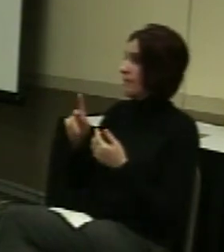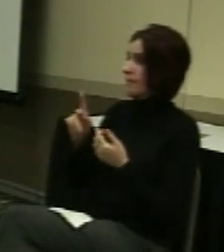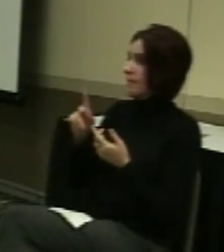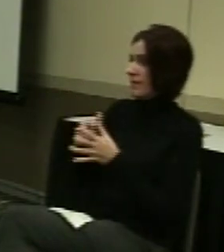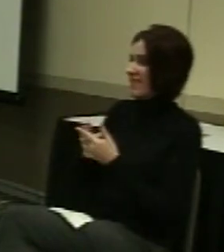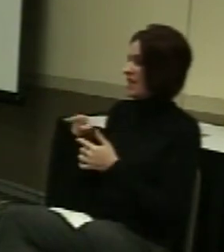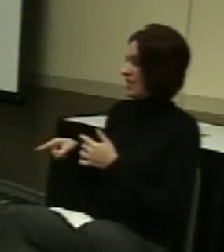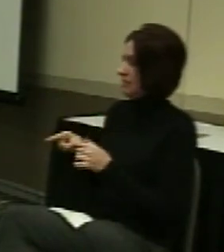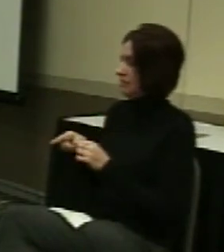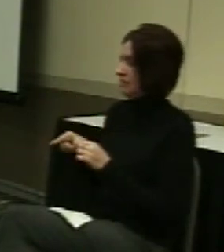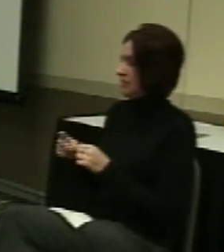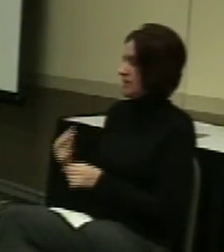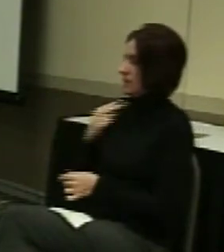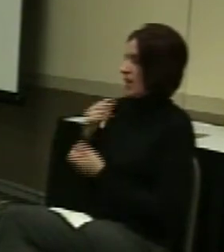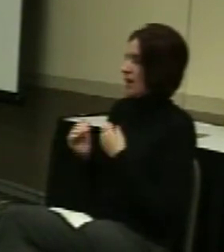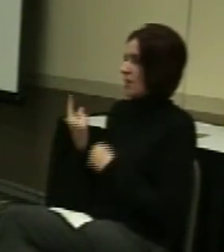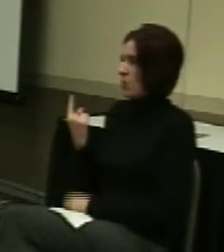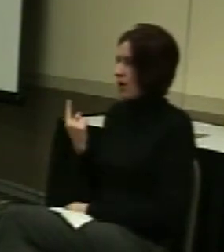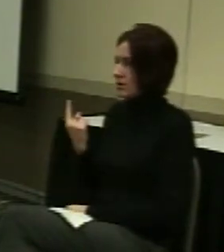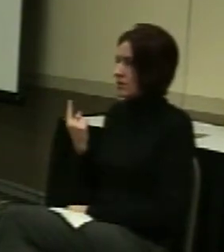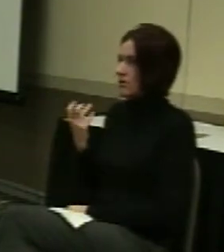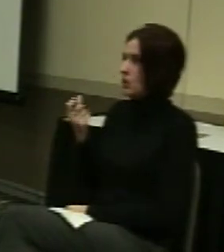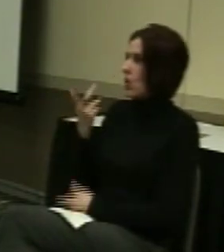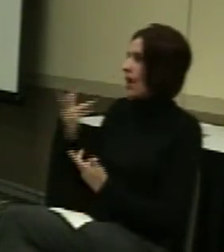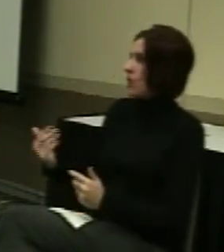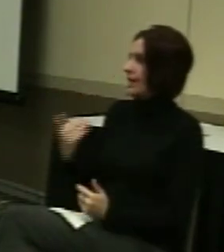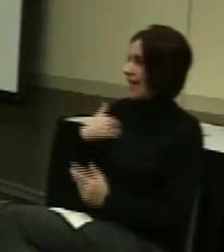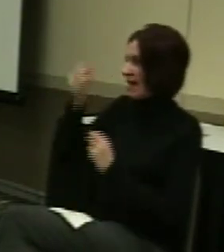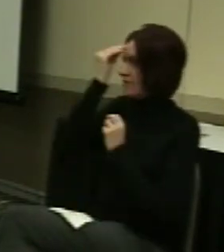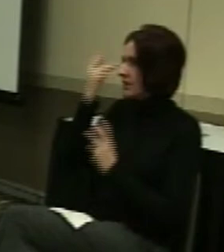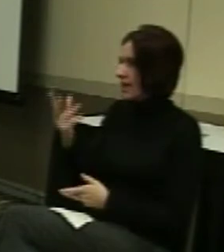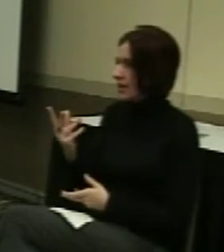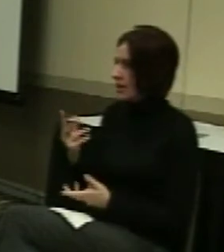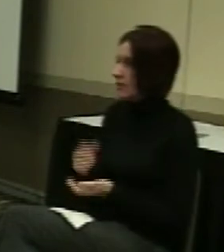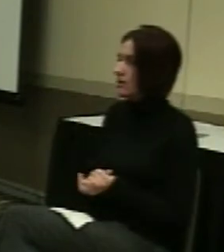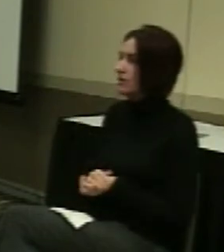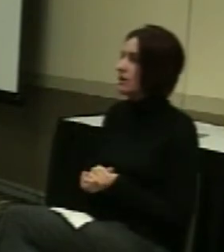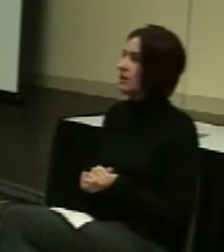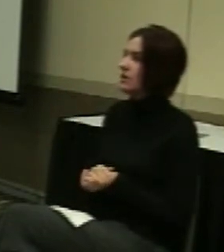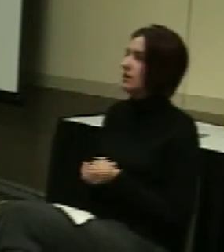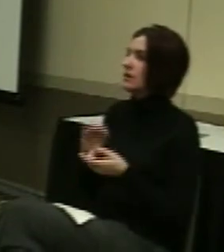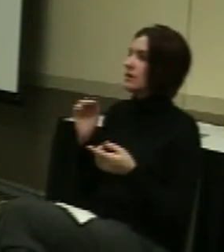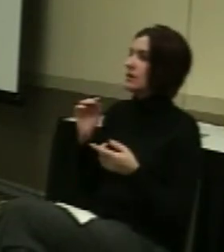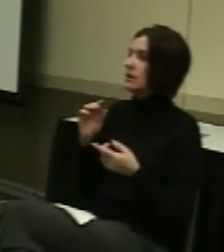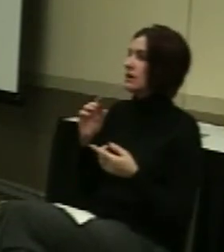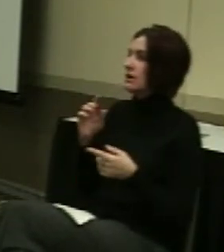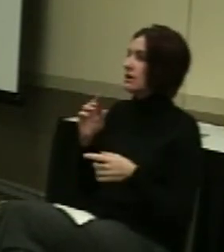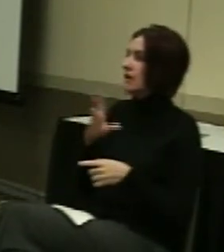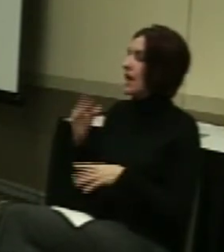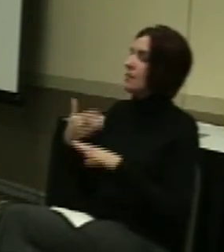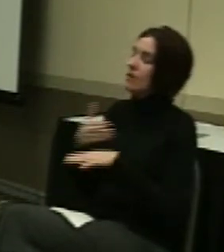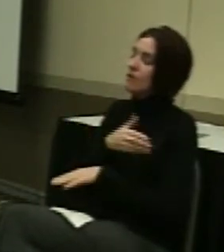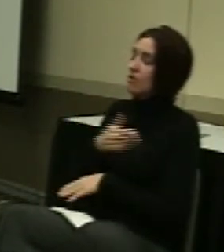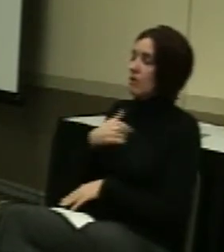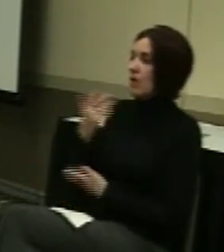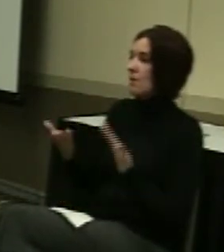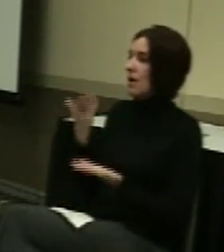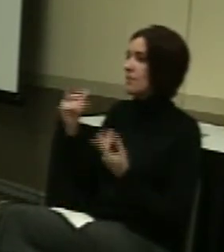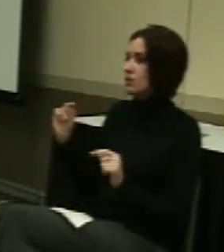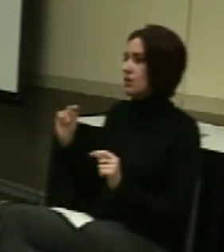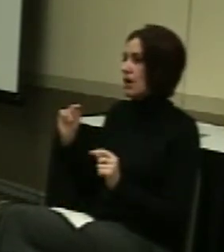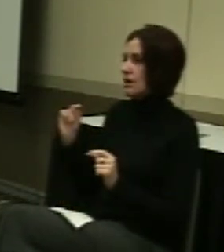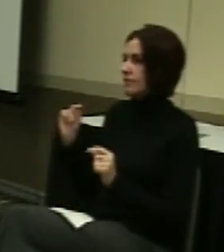1. So I already have data there, and before I would probably try to fit that into